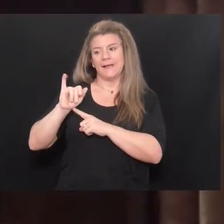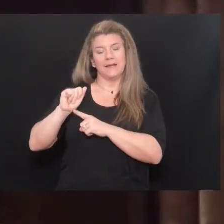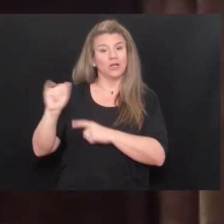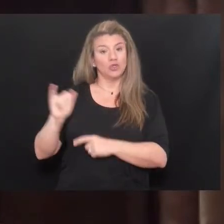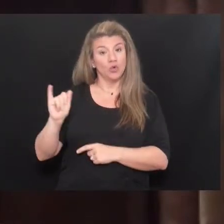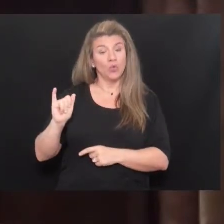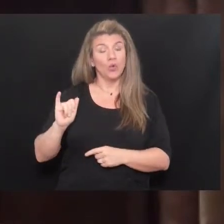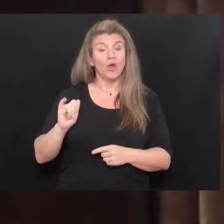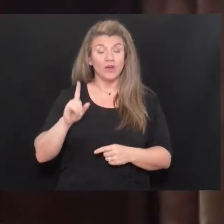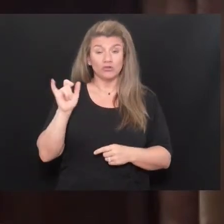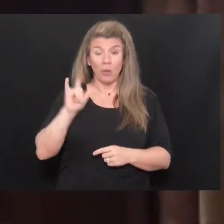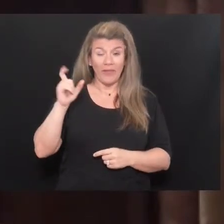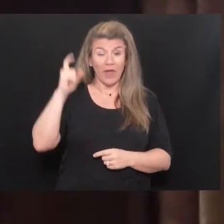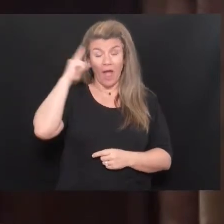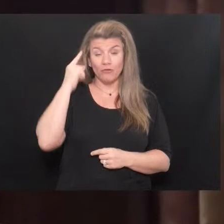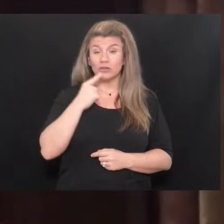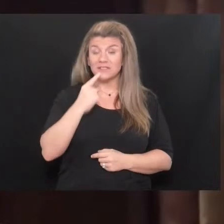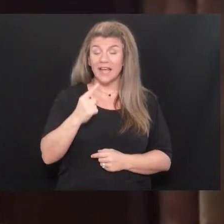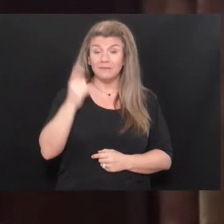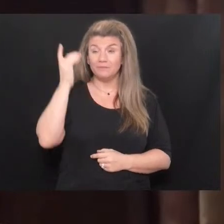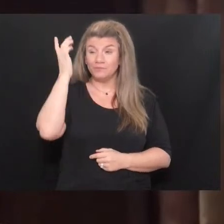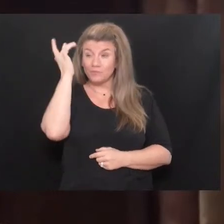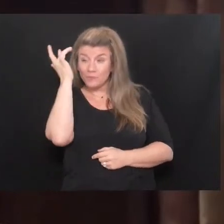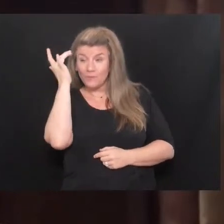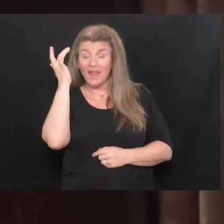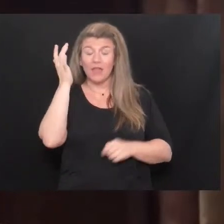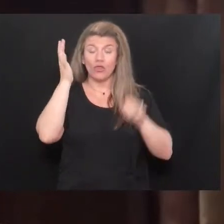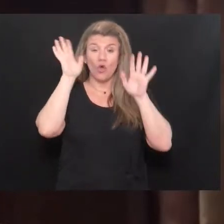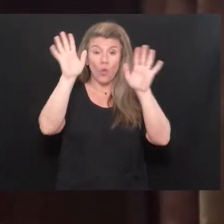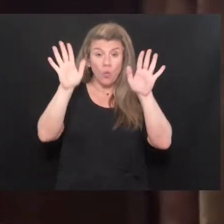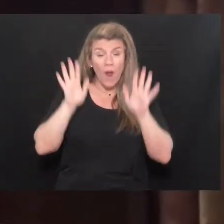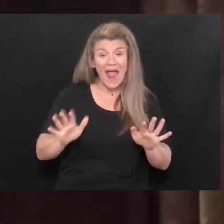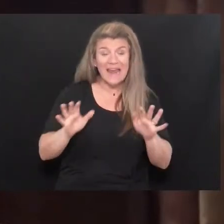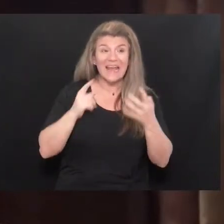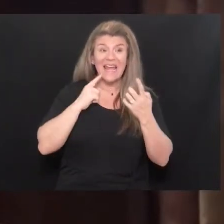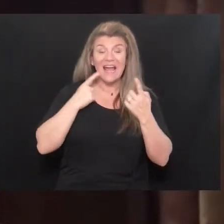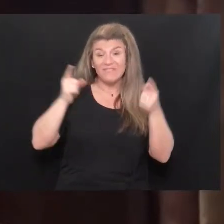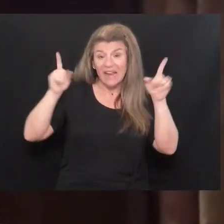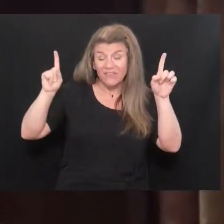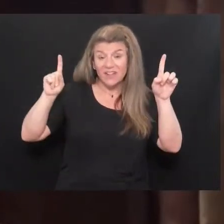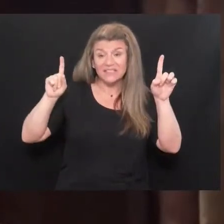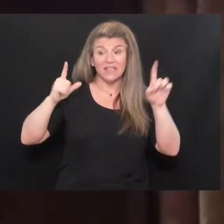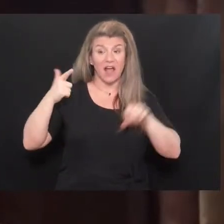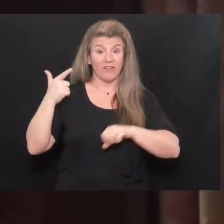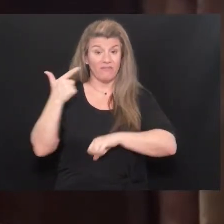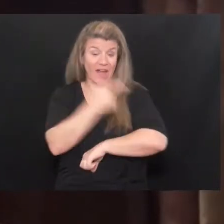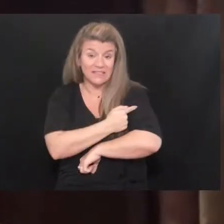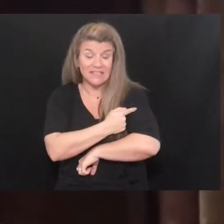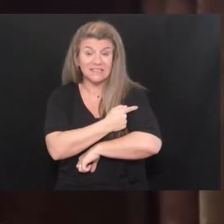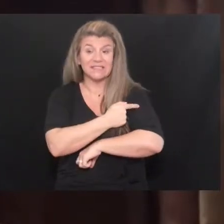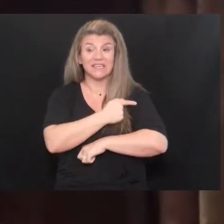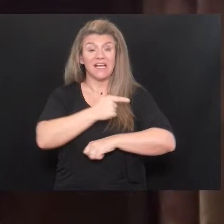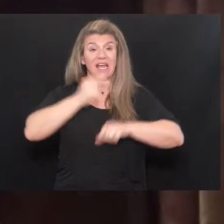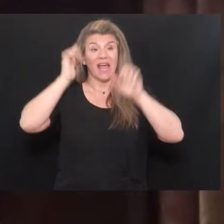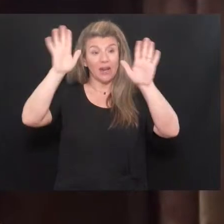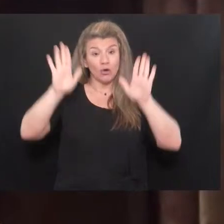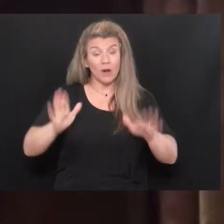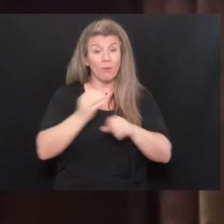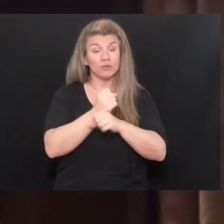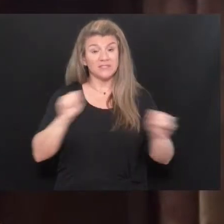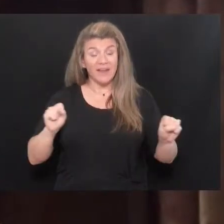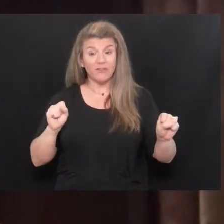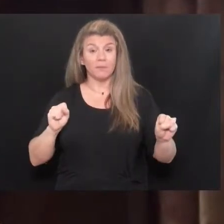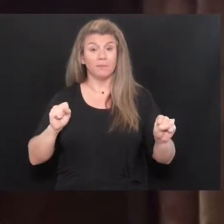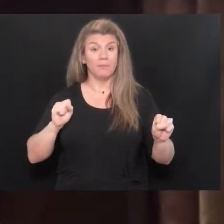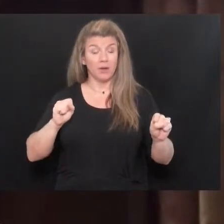said, because of the great effectiveness of the vaccines and the incredible safety